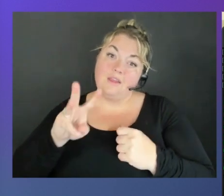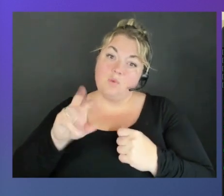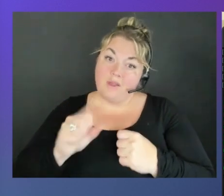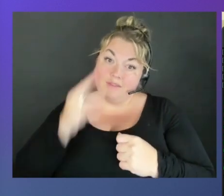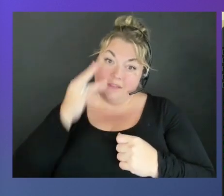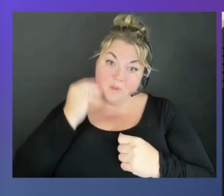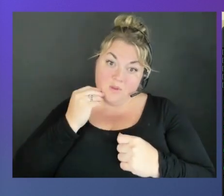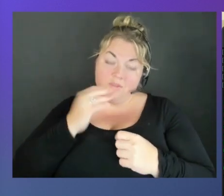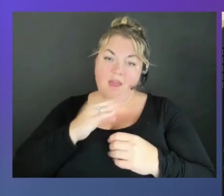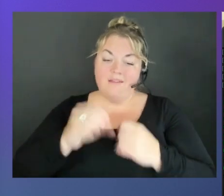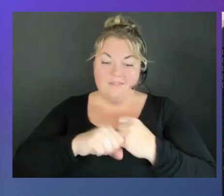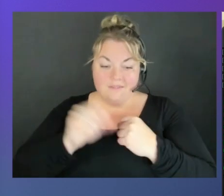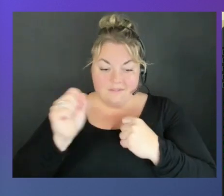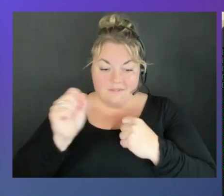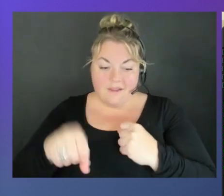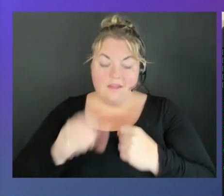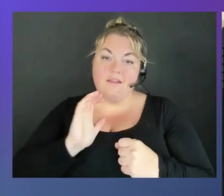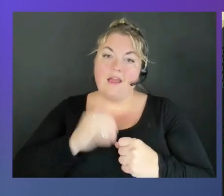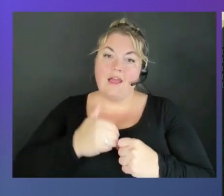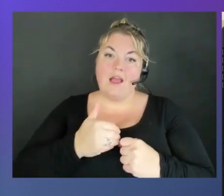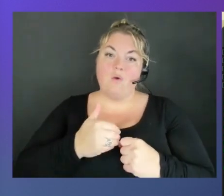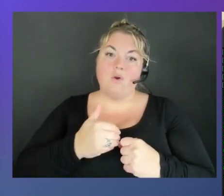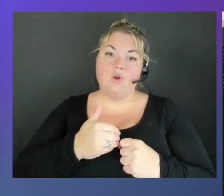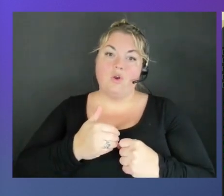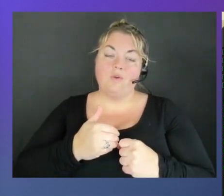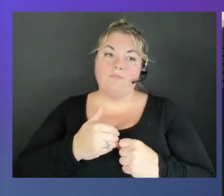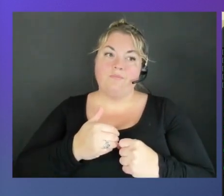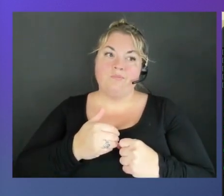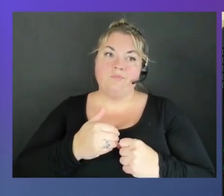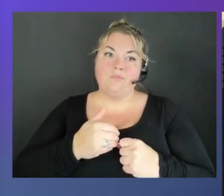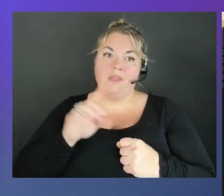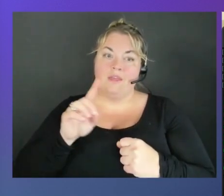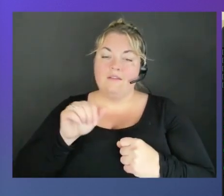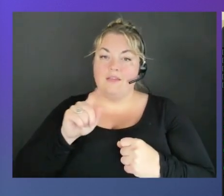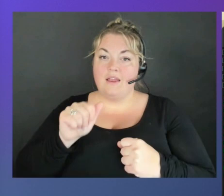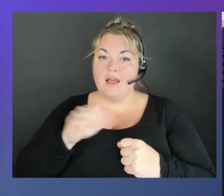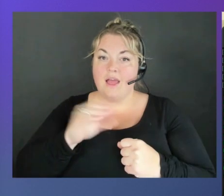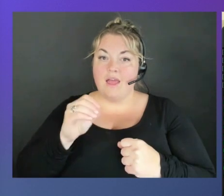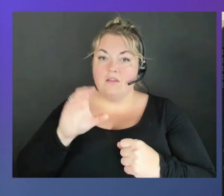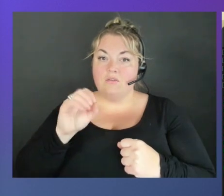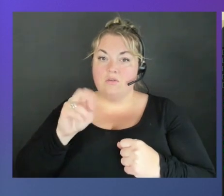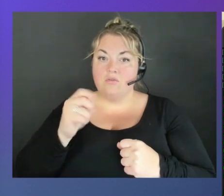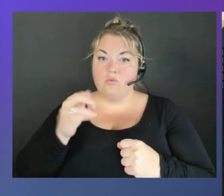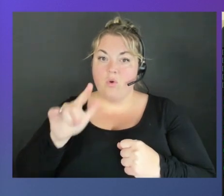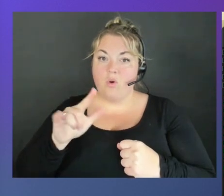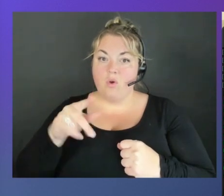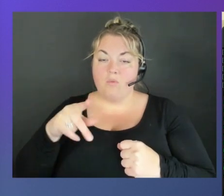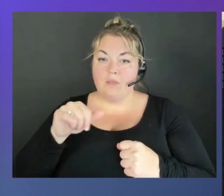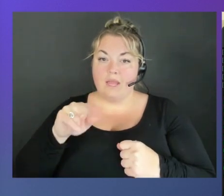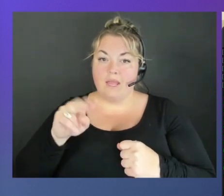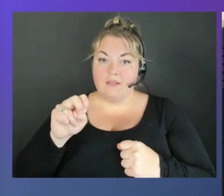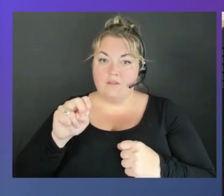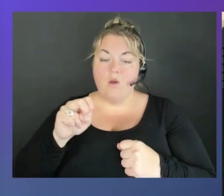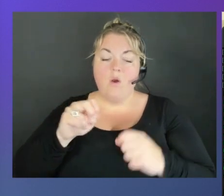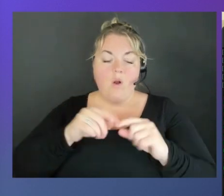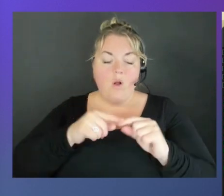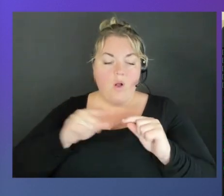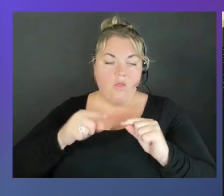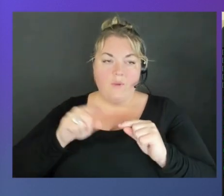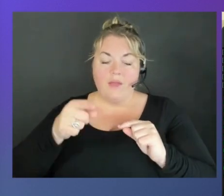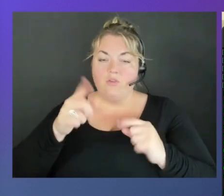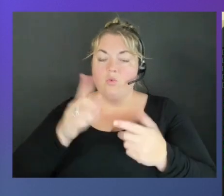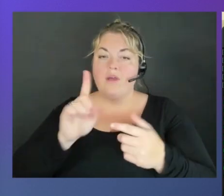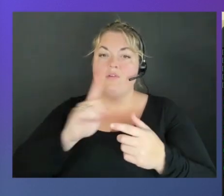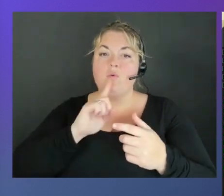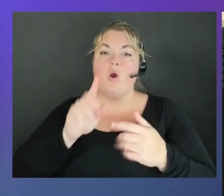experience and extend our data and control planes all the way out to wherever you are on the edge. So you